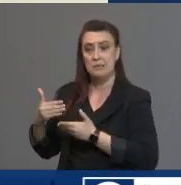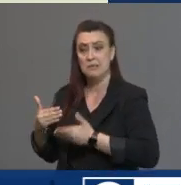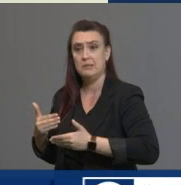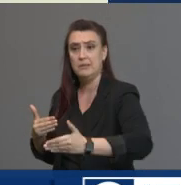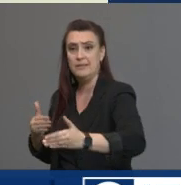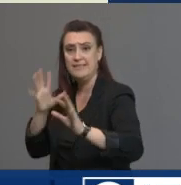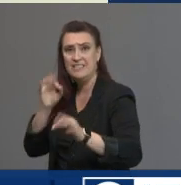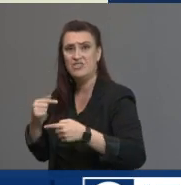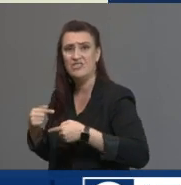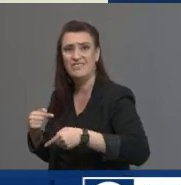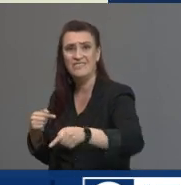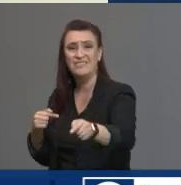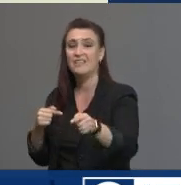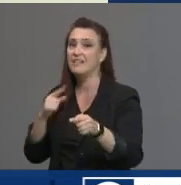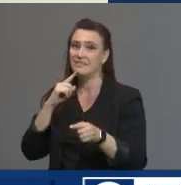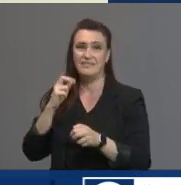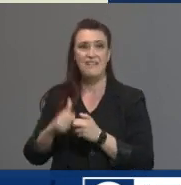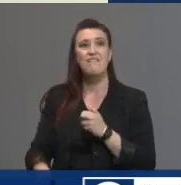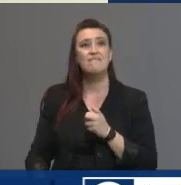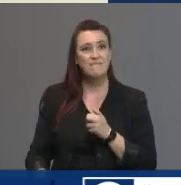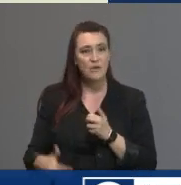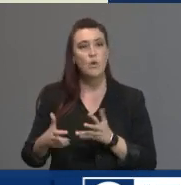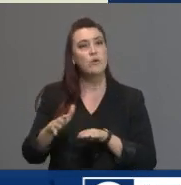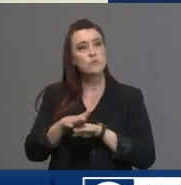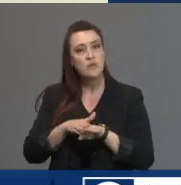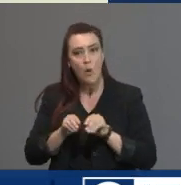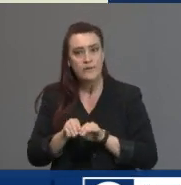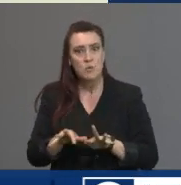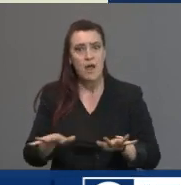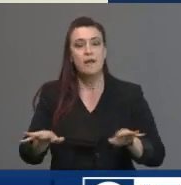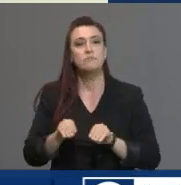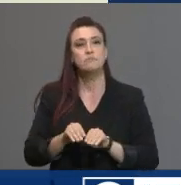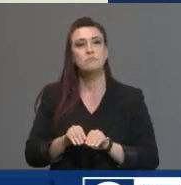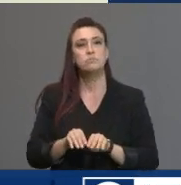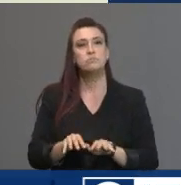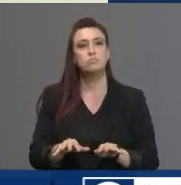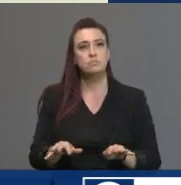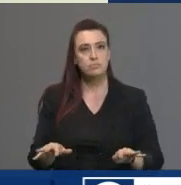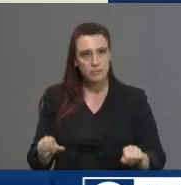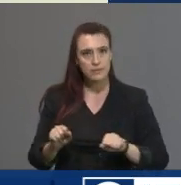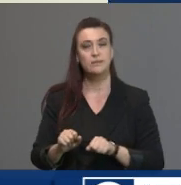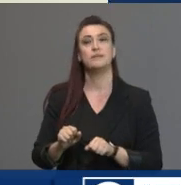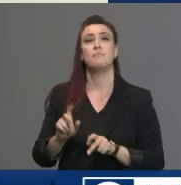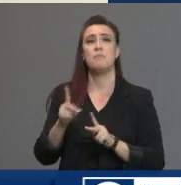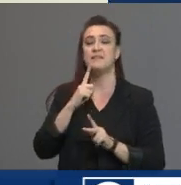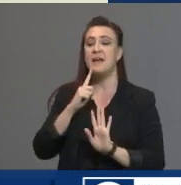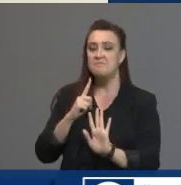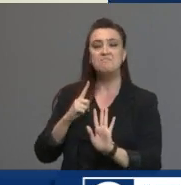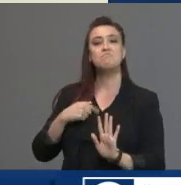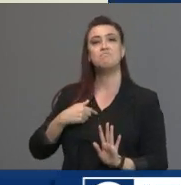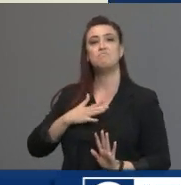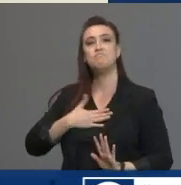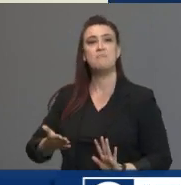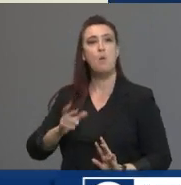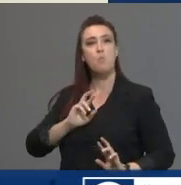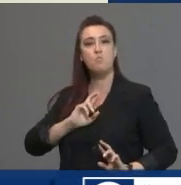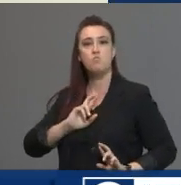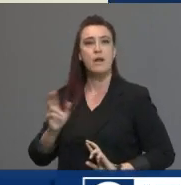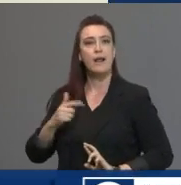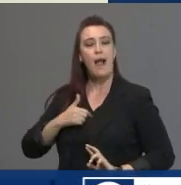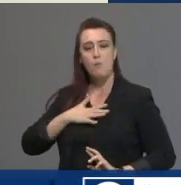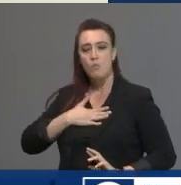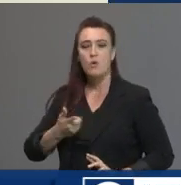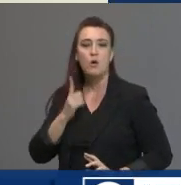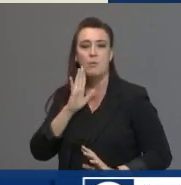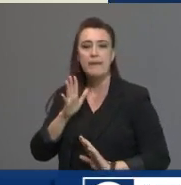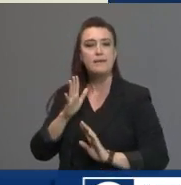because we wanted to slow the spread of this disease. And people said, we'll step up, and not only will we be smart, we'll